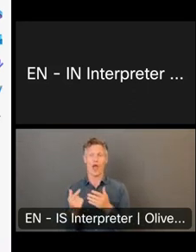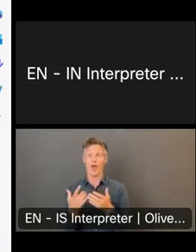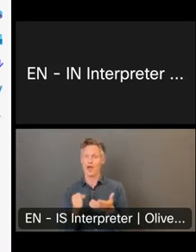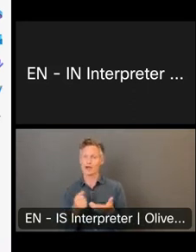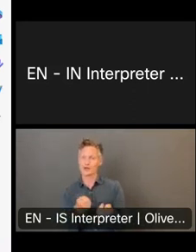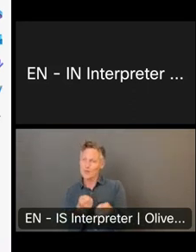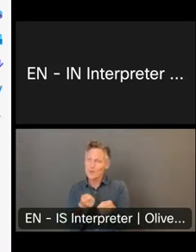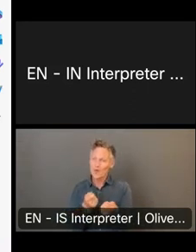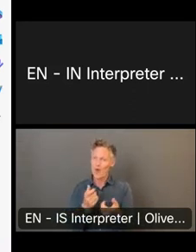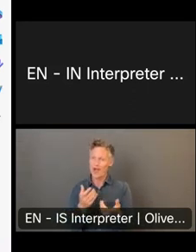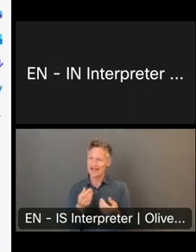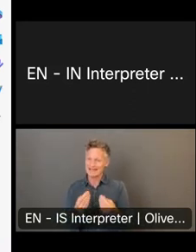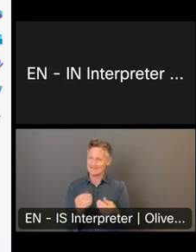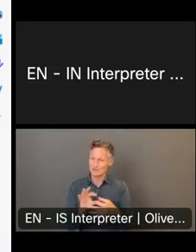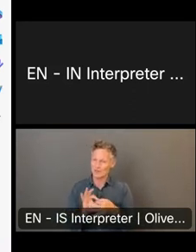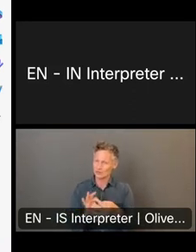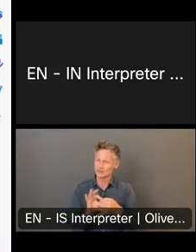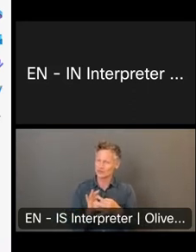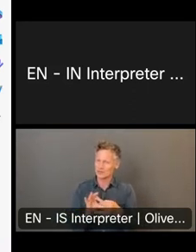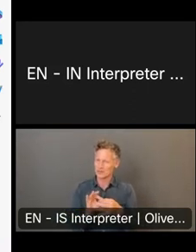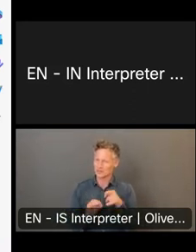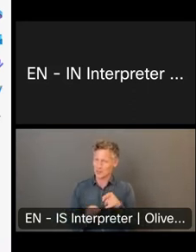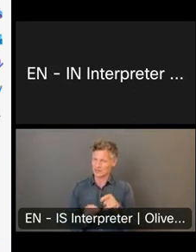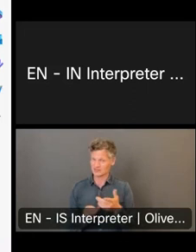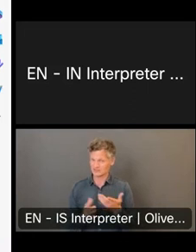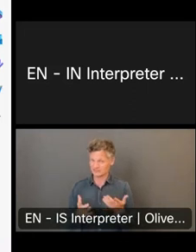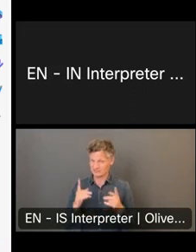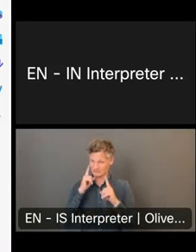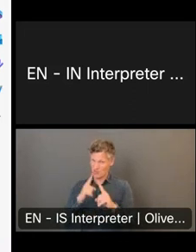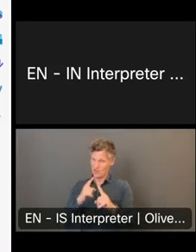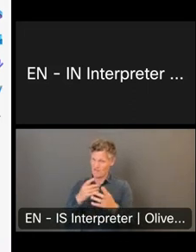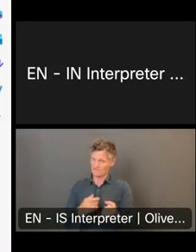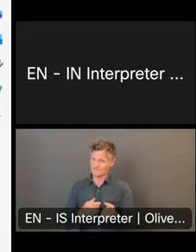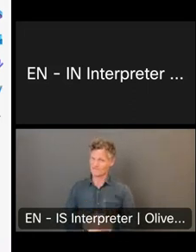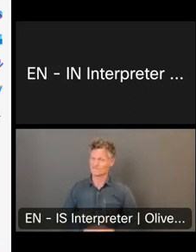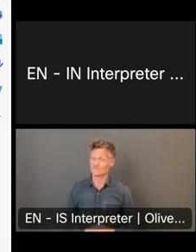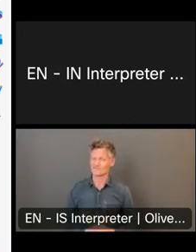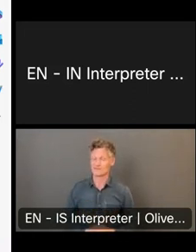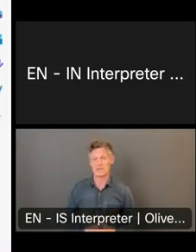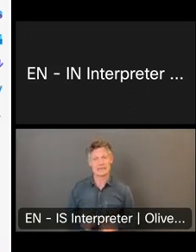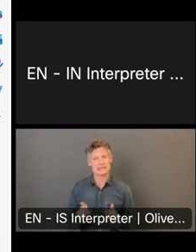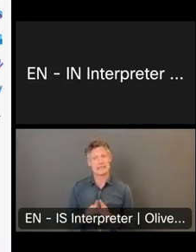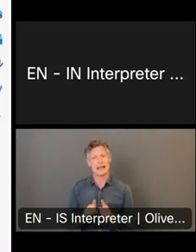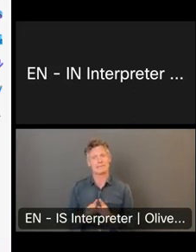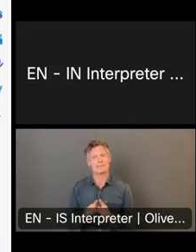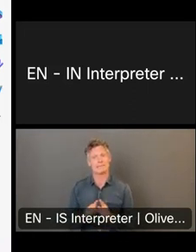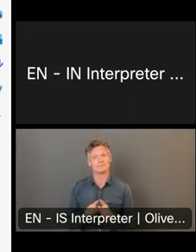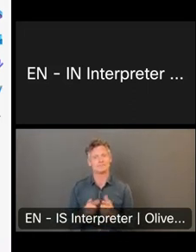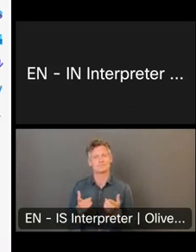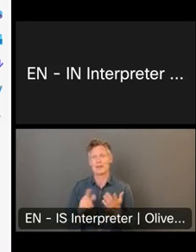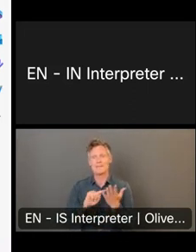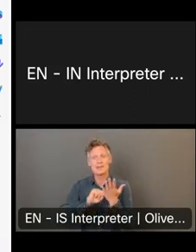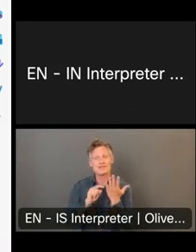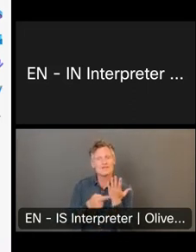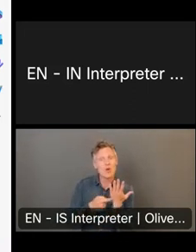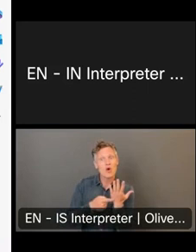that conversation. So it is goal-oriented. And the same for creative metaphor in poetry